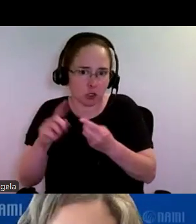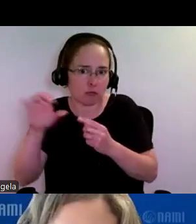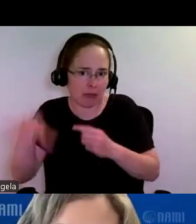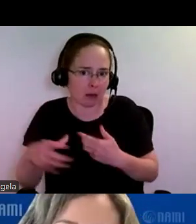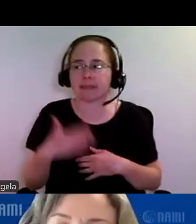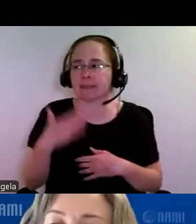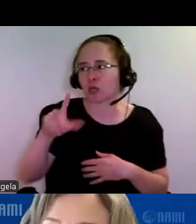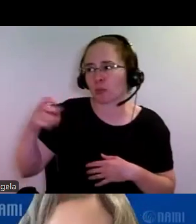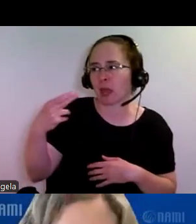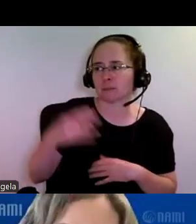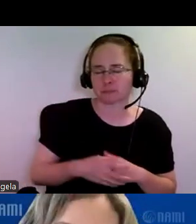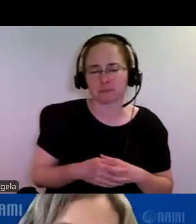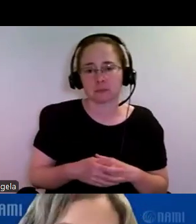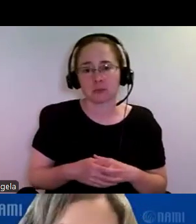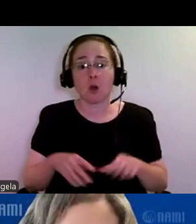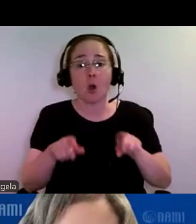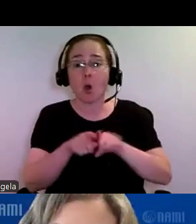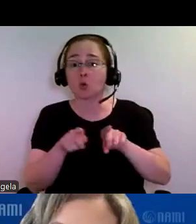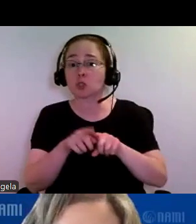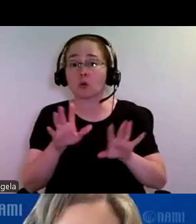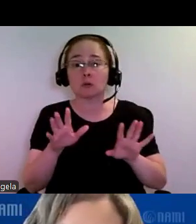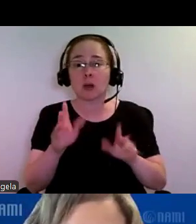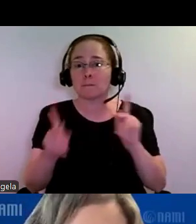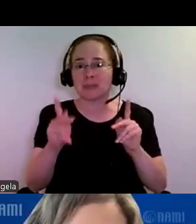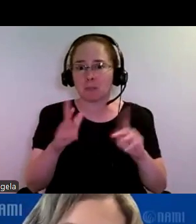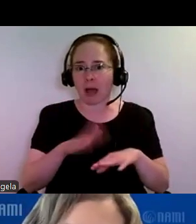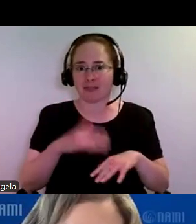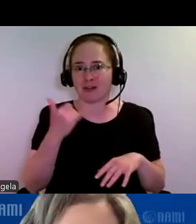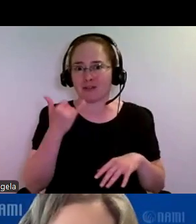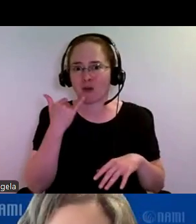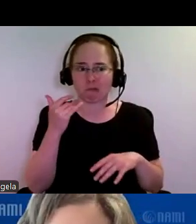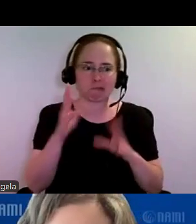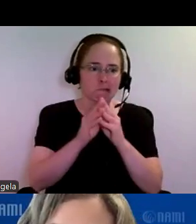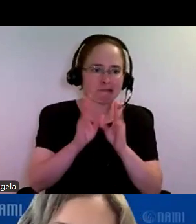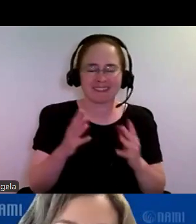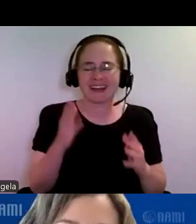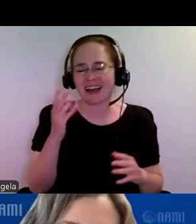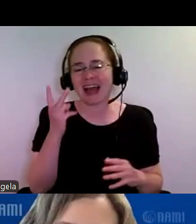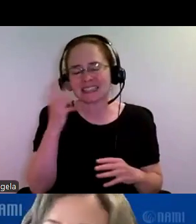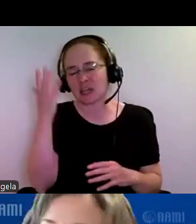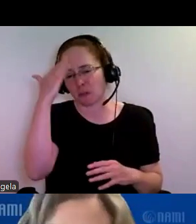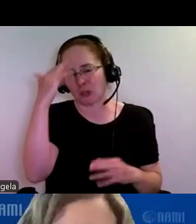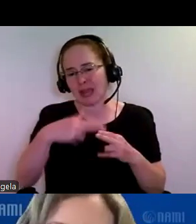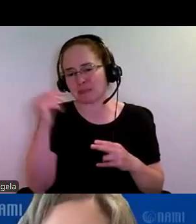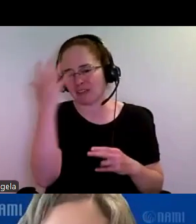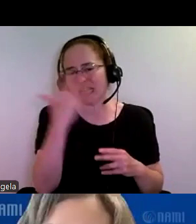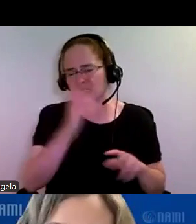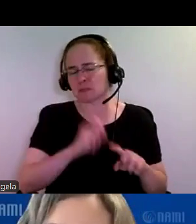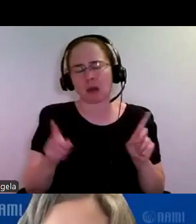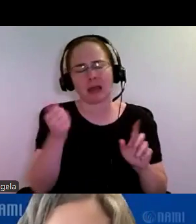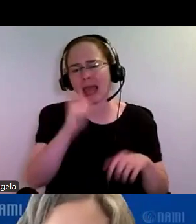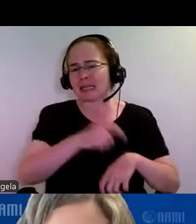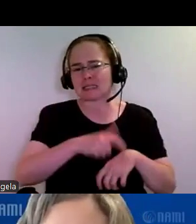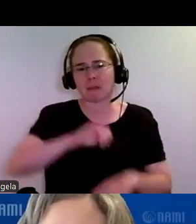Thank you, Leah. And I would also say, folks on the phone, I know I've seen a lot of familiar names and faces there, but feel free. I'm